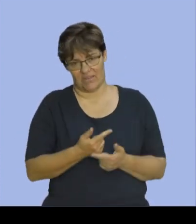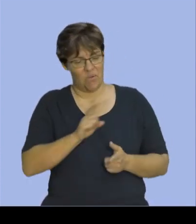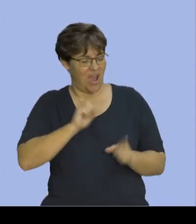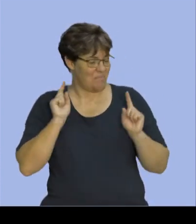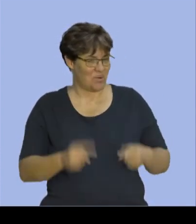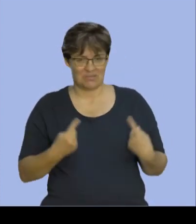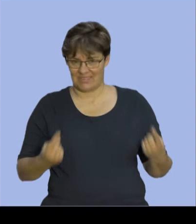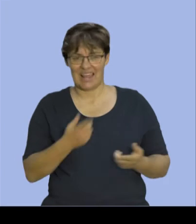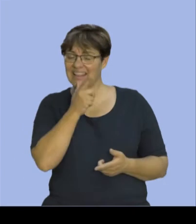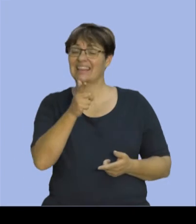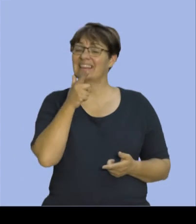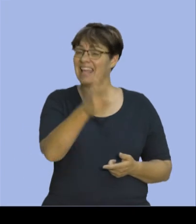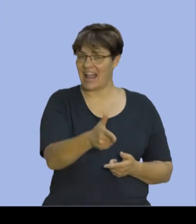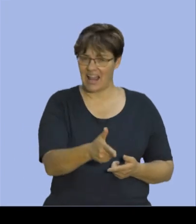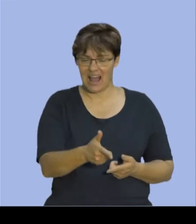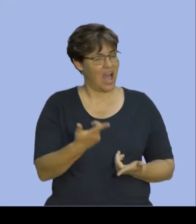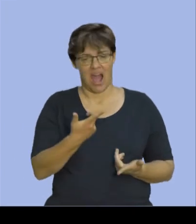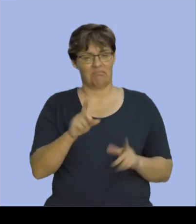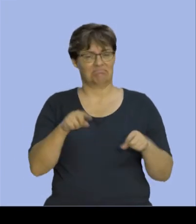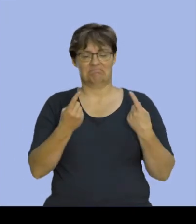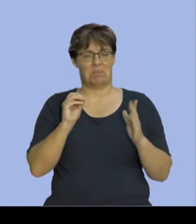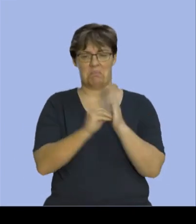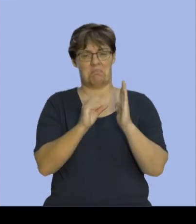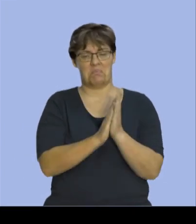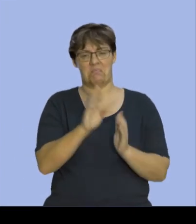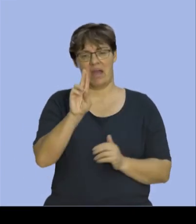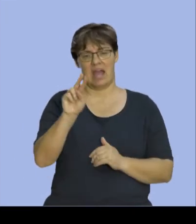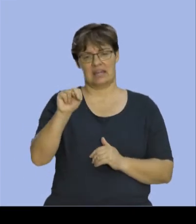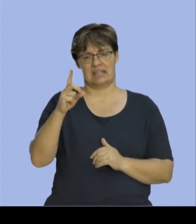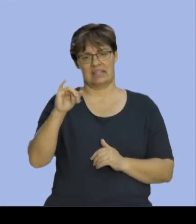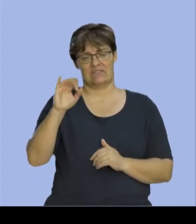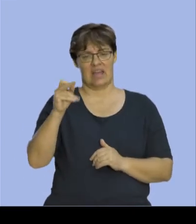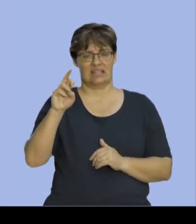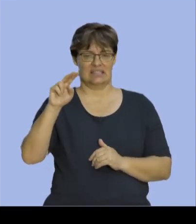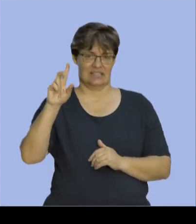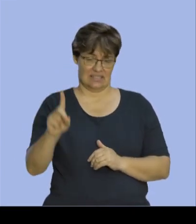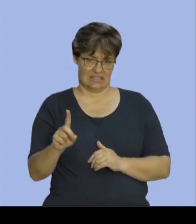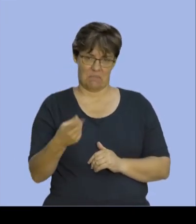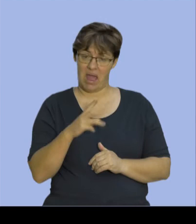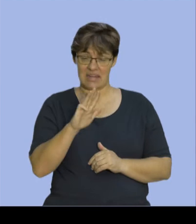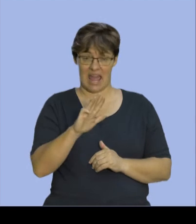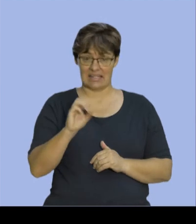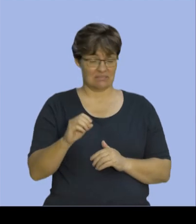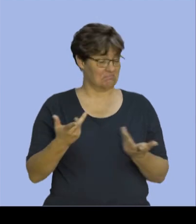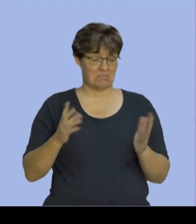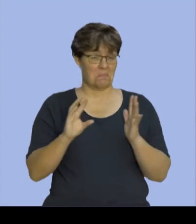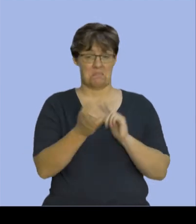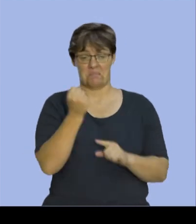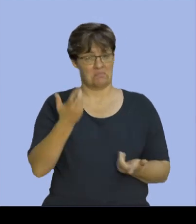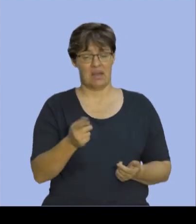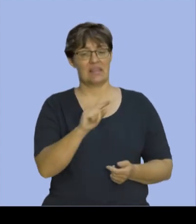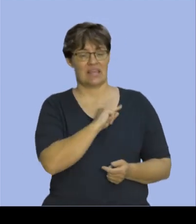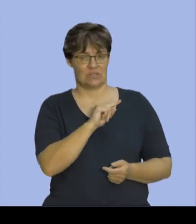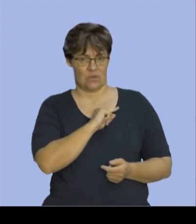you everything you want in life. But it will actually be undefined. So that means the graph is not defined